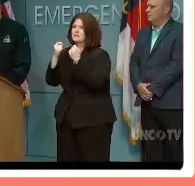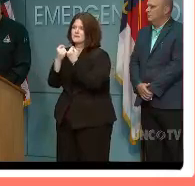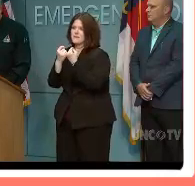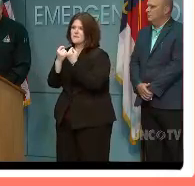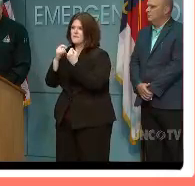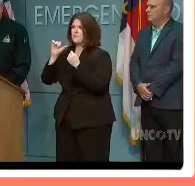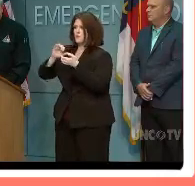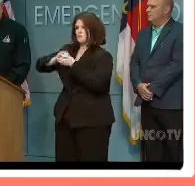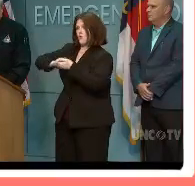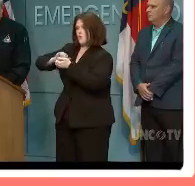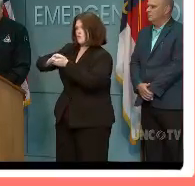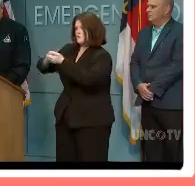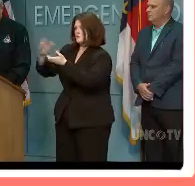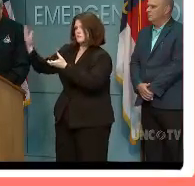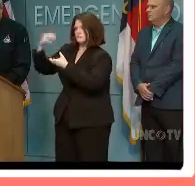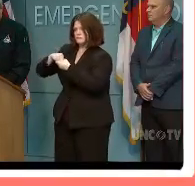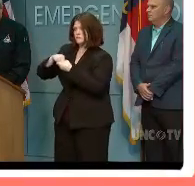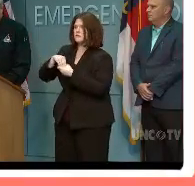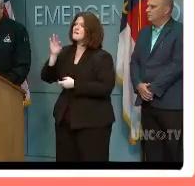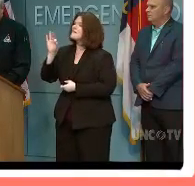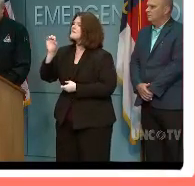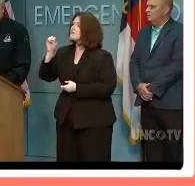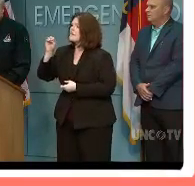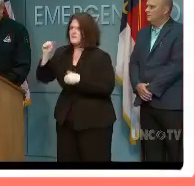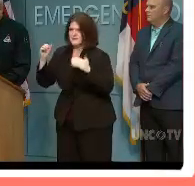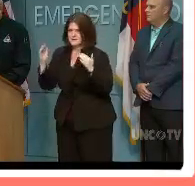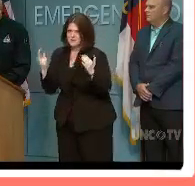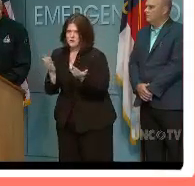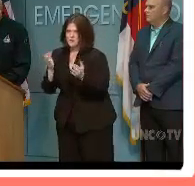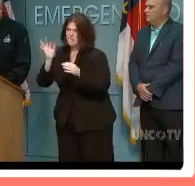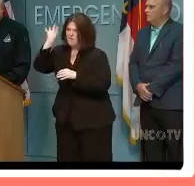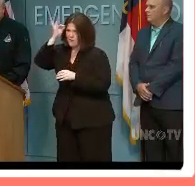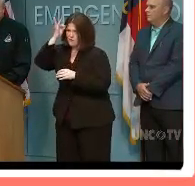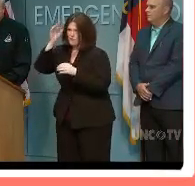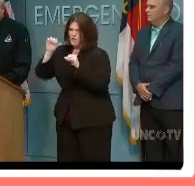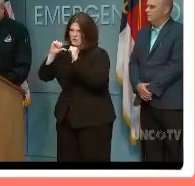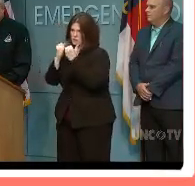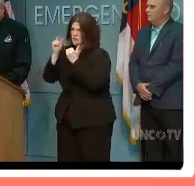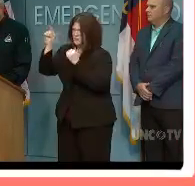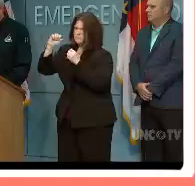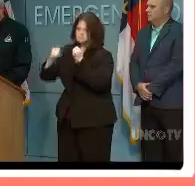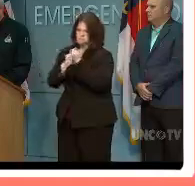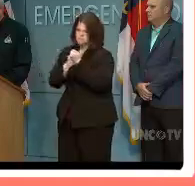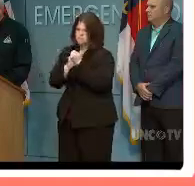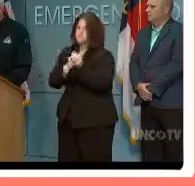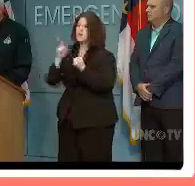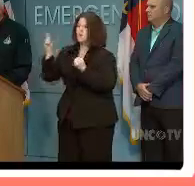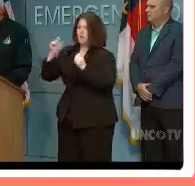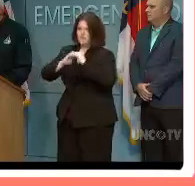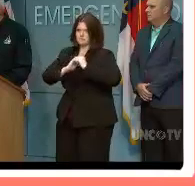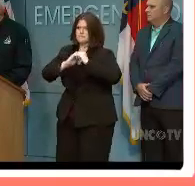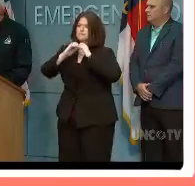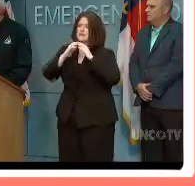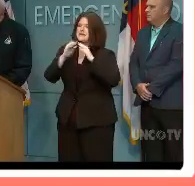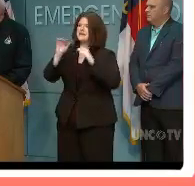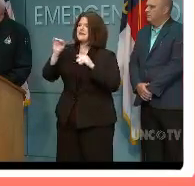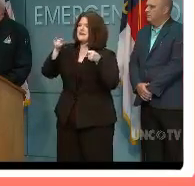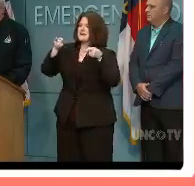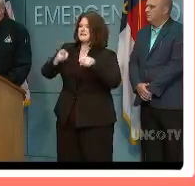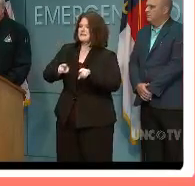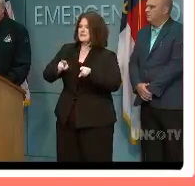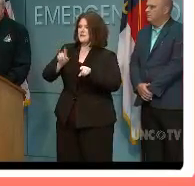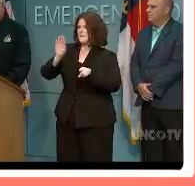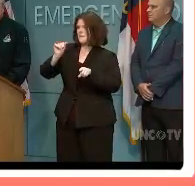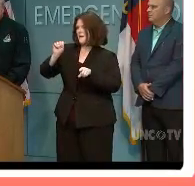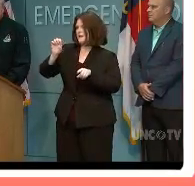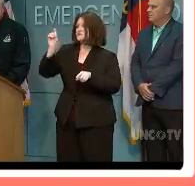our federal agency, the FEMA agency, is here in full support. They've stood up an incident support base at Fort